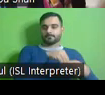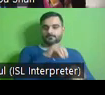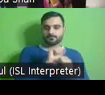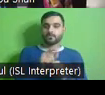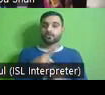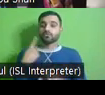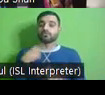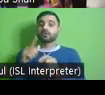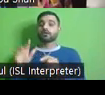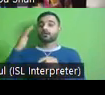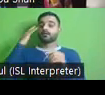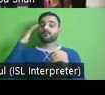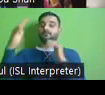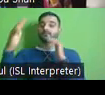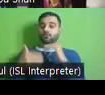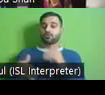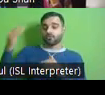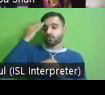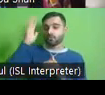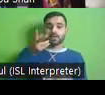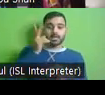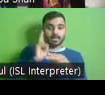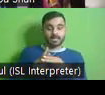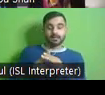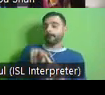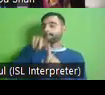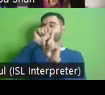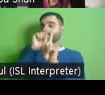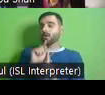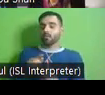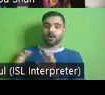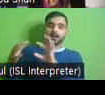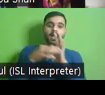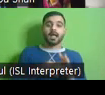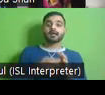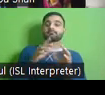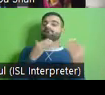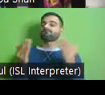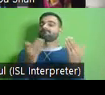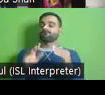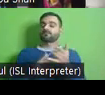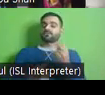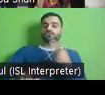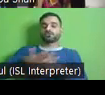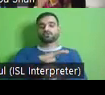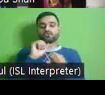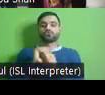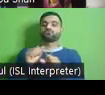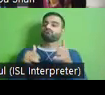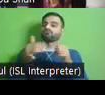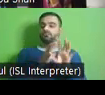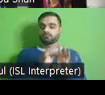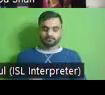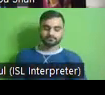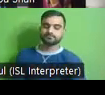those hills and forests, they note some certain remarkable shared features when compared to the societies of the plains.